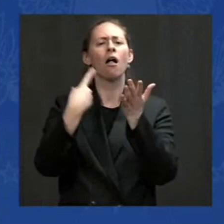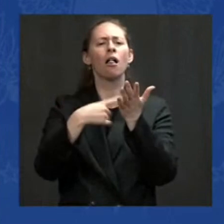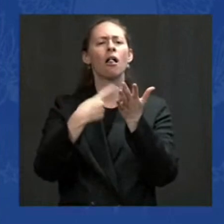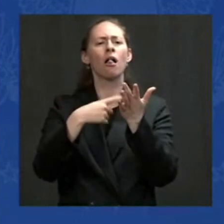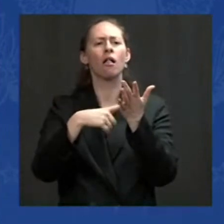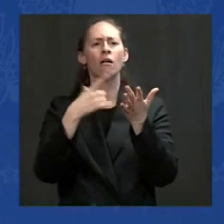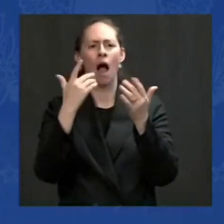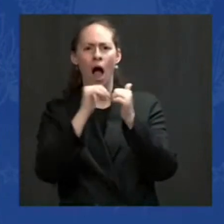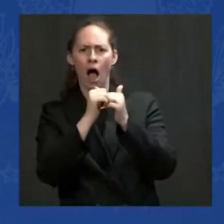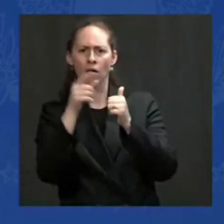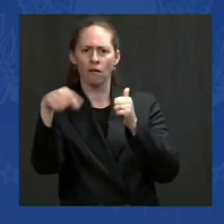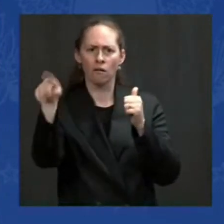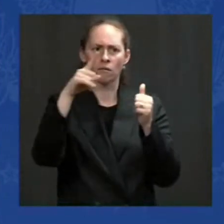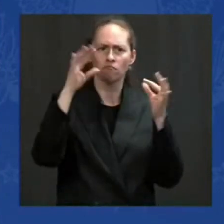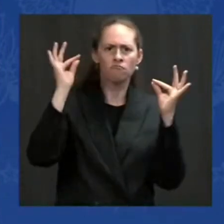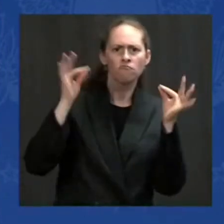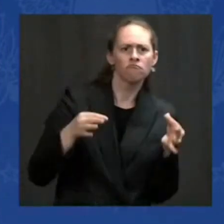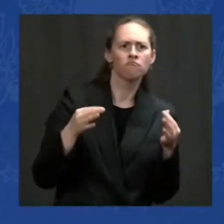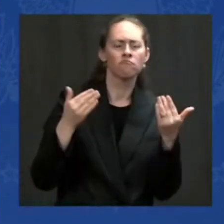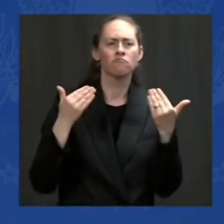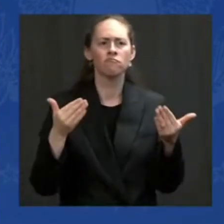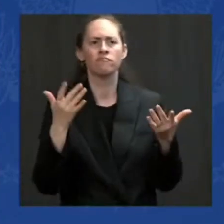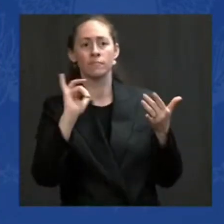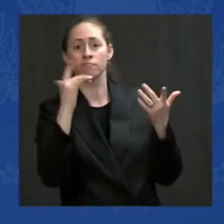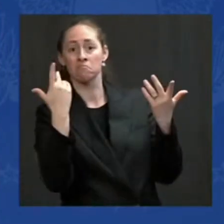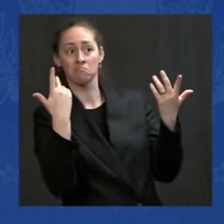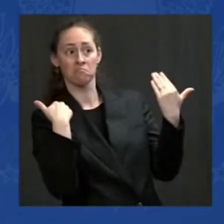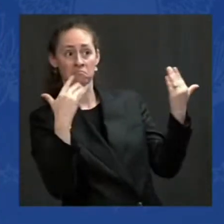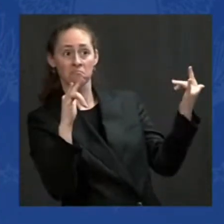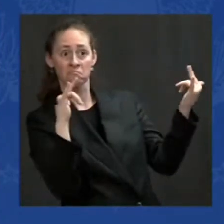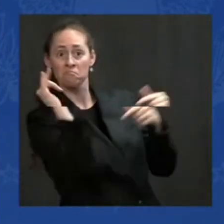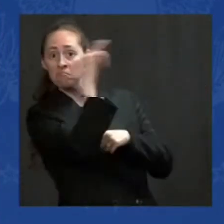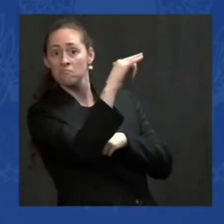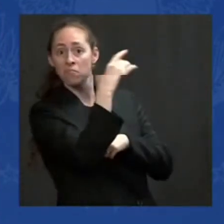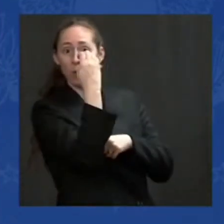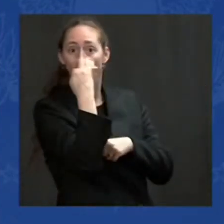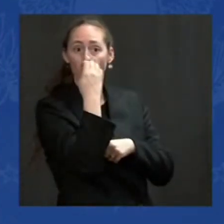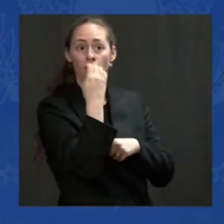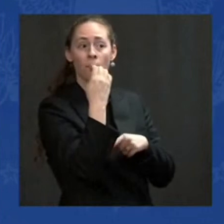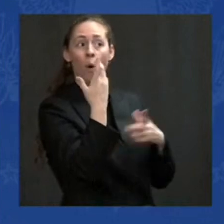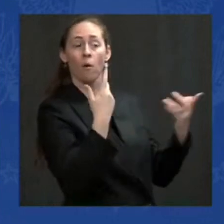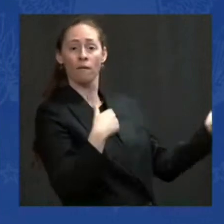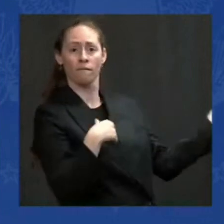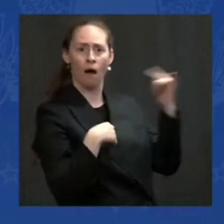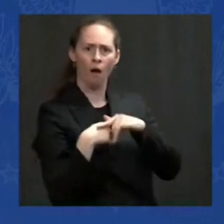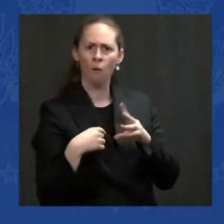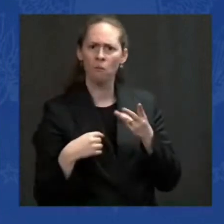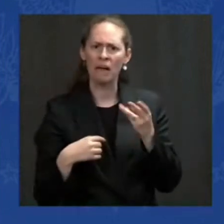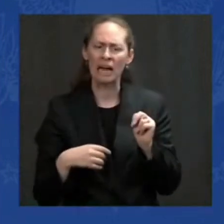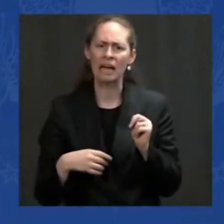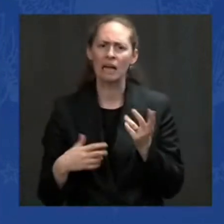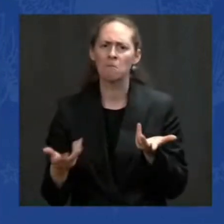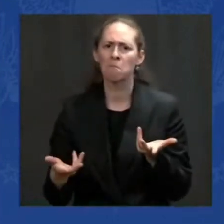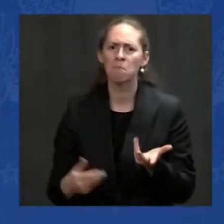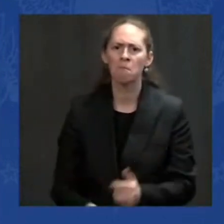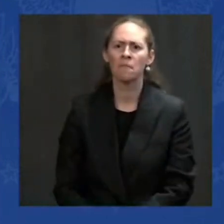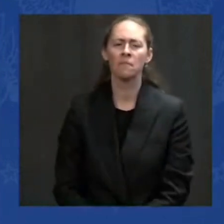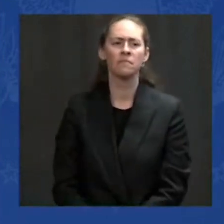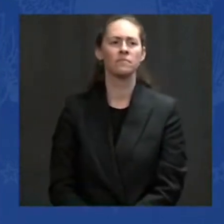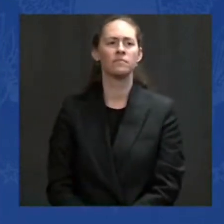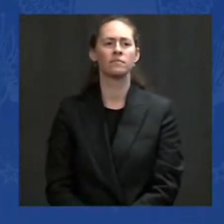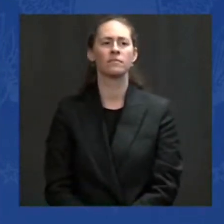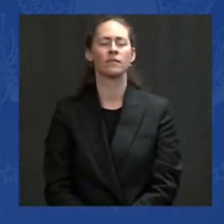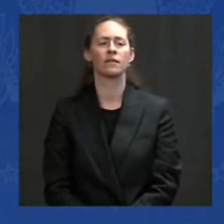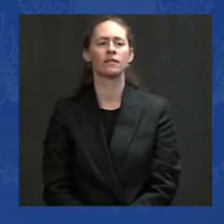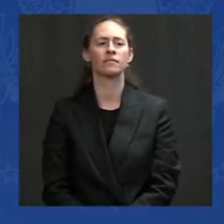European Union or other countries where vaccination levels are rising? Thank you. Dr. Walensky. Thank you, Josh.